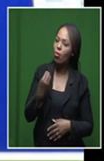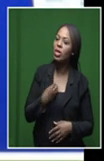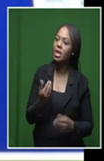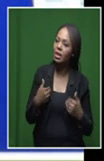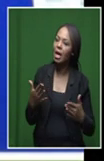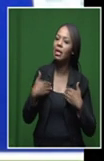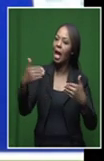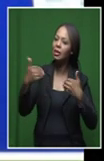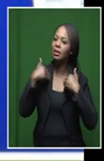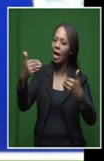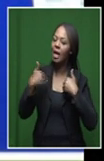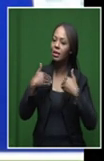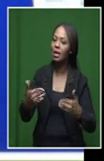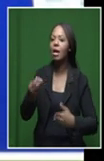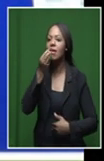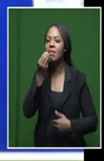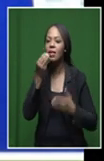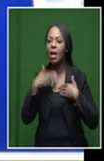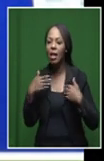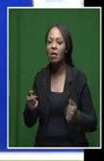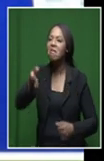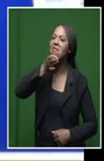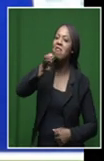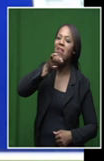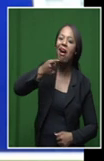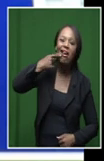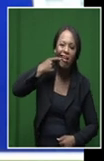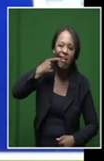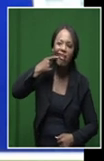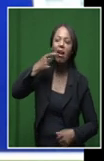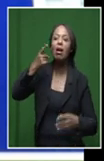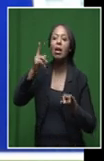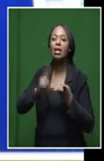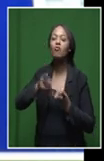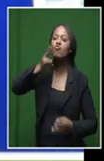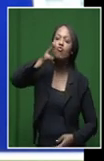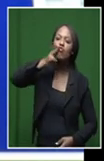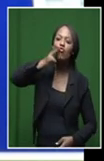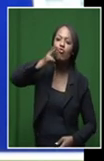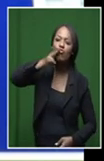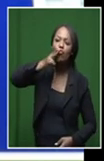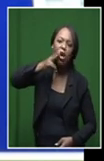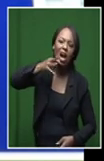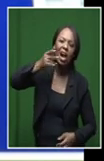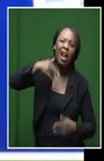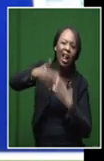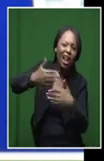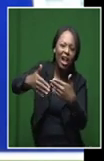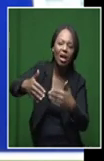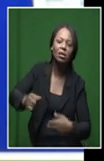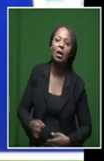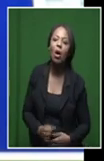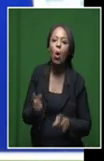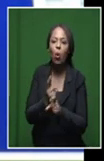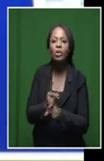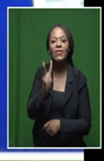properly, eat healthily, don't drink too much, don't smoke, you know, take vitamins,